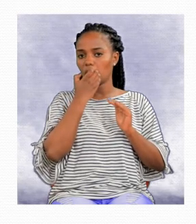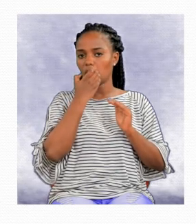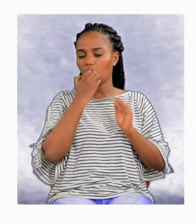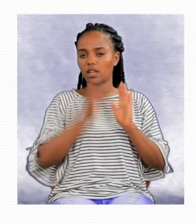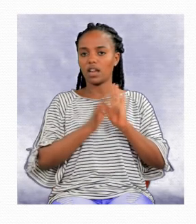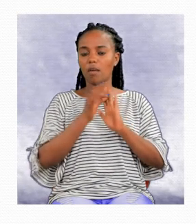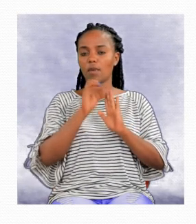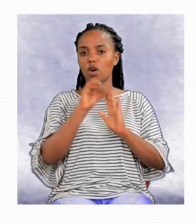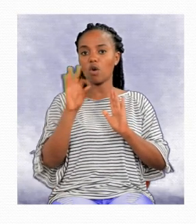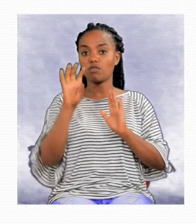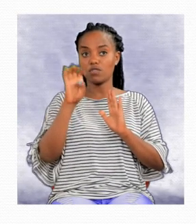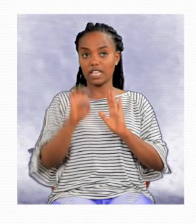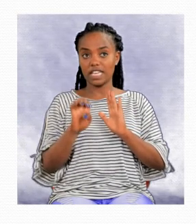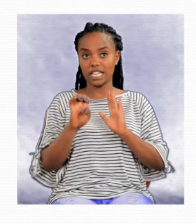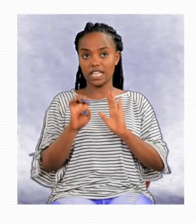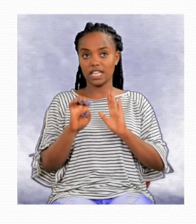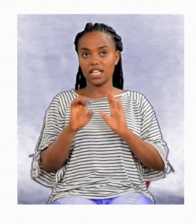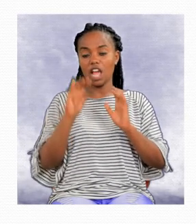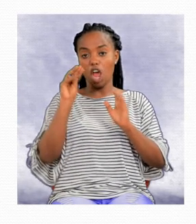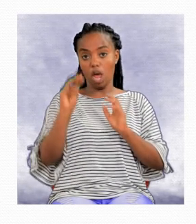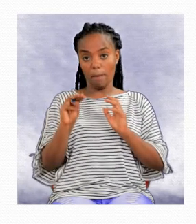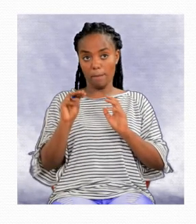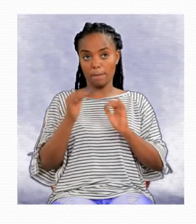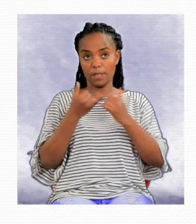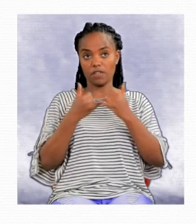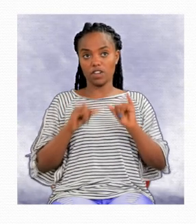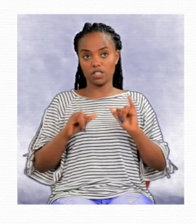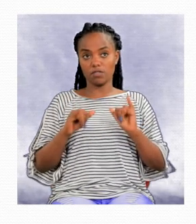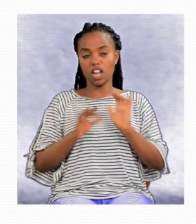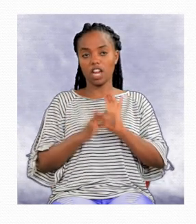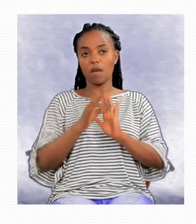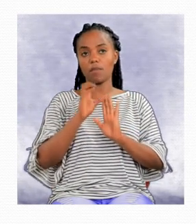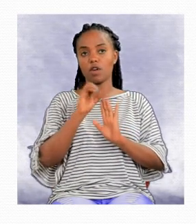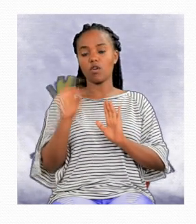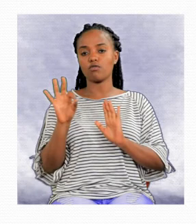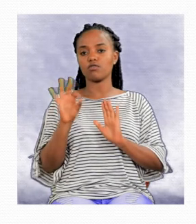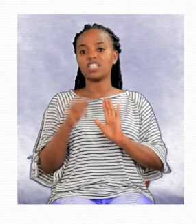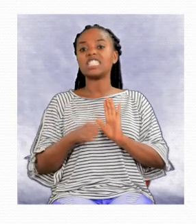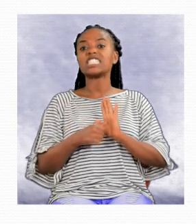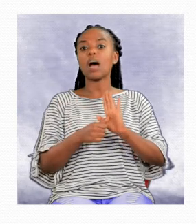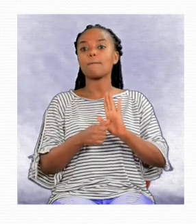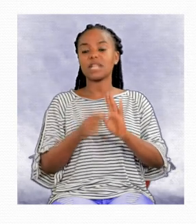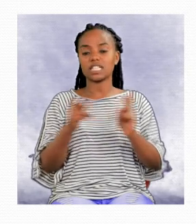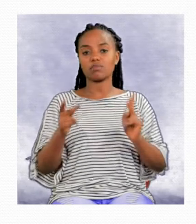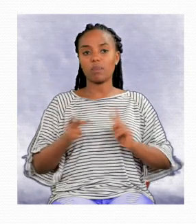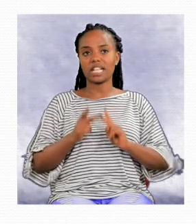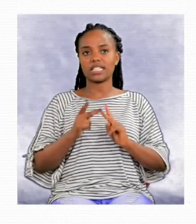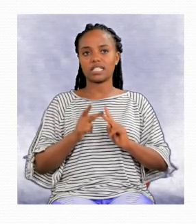its number of event, it's m, divided by number of sample space. By the way,